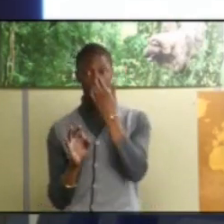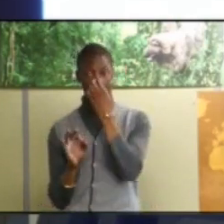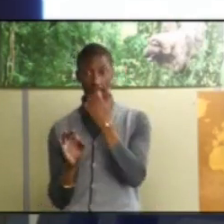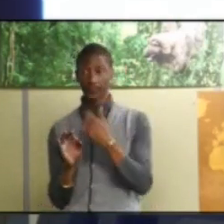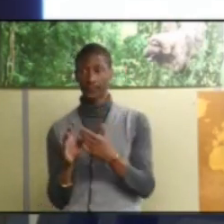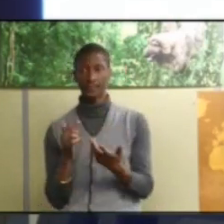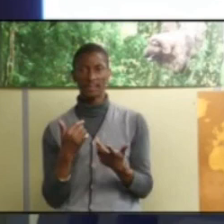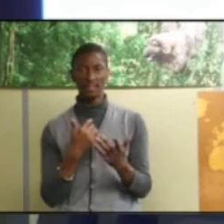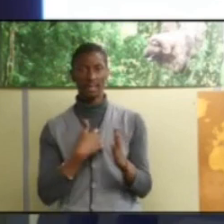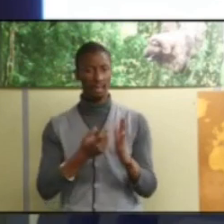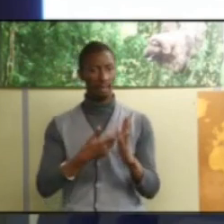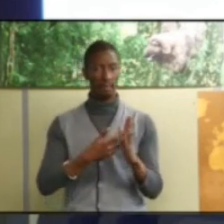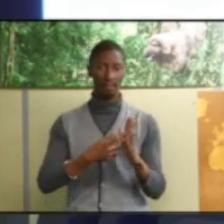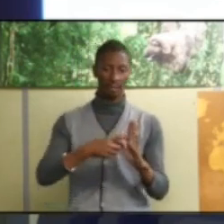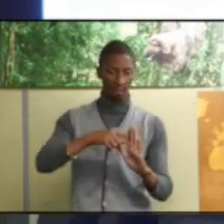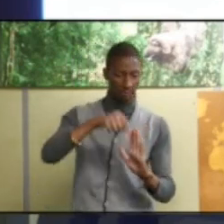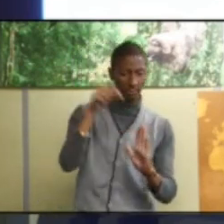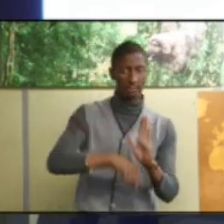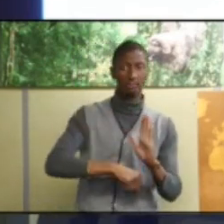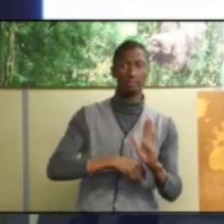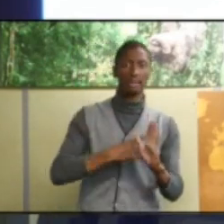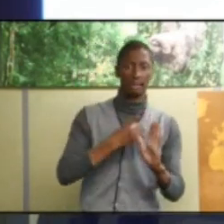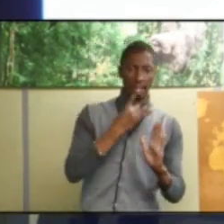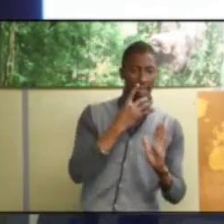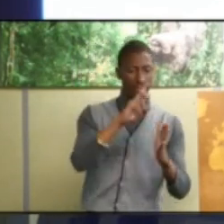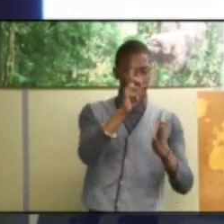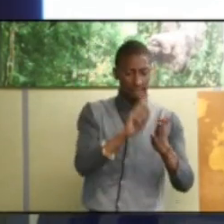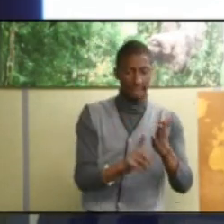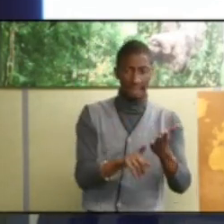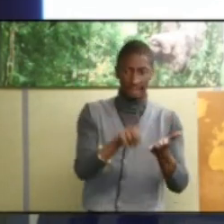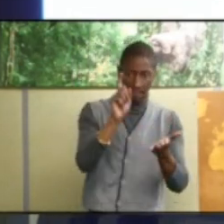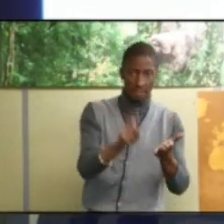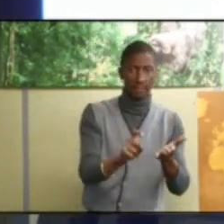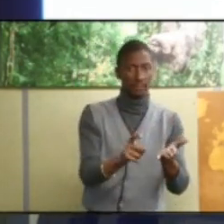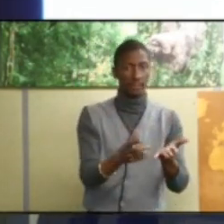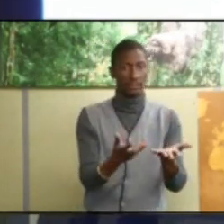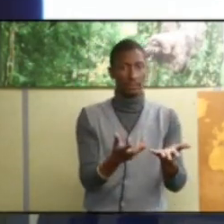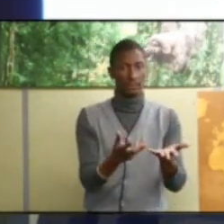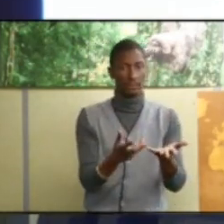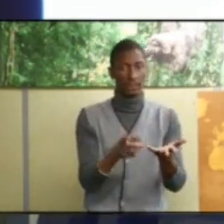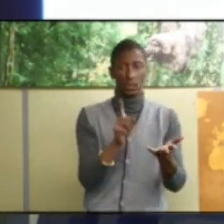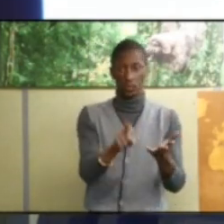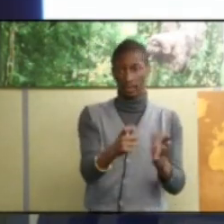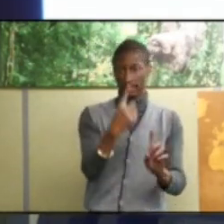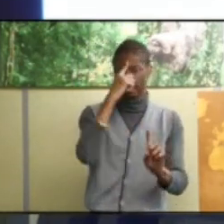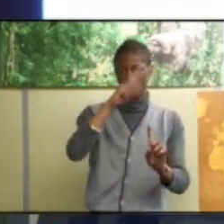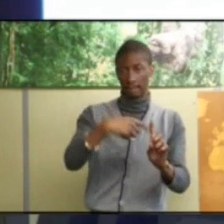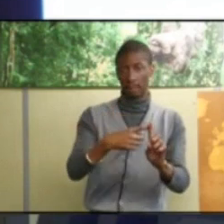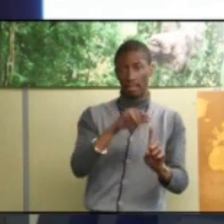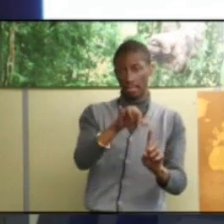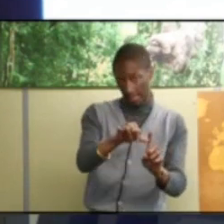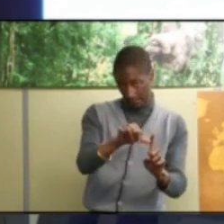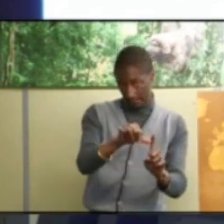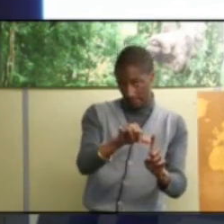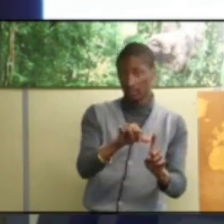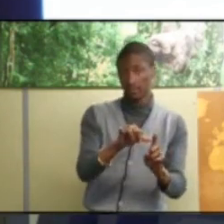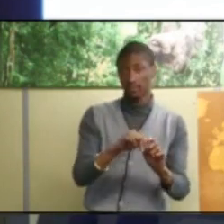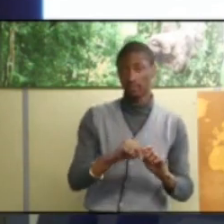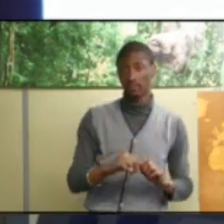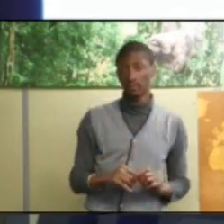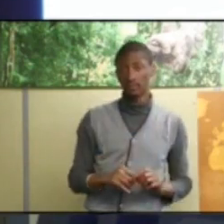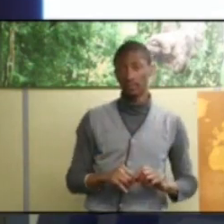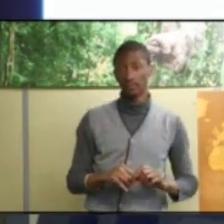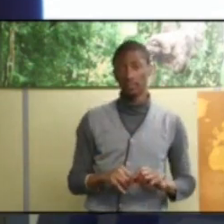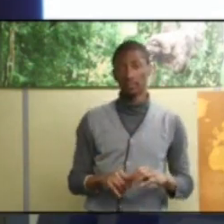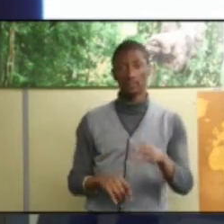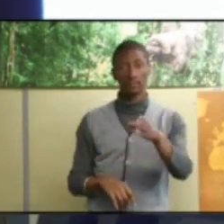in-depth lighting design that needs to happen, that might be something that needs to be thought of for your budget. And just this is to